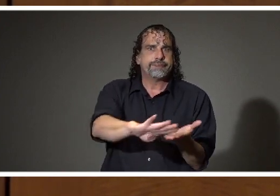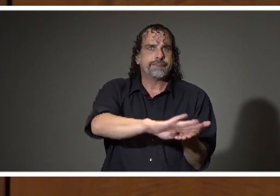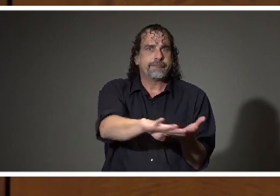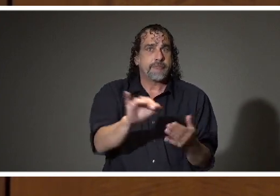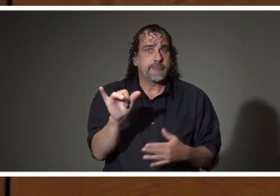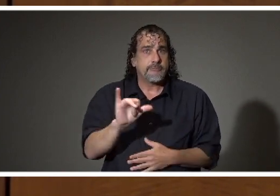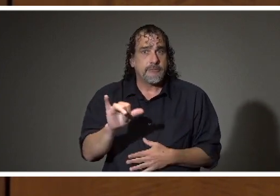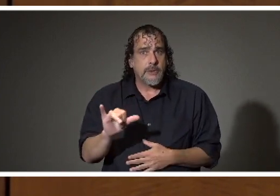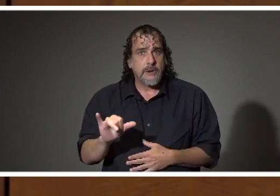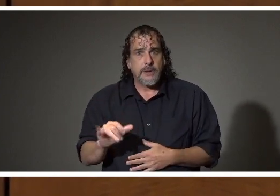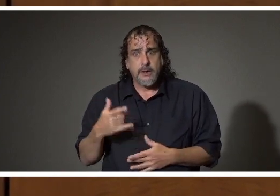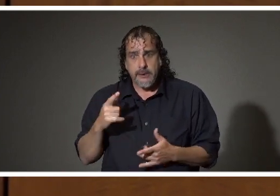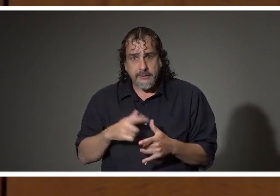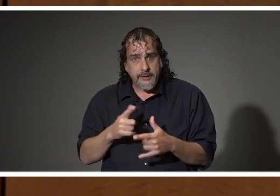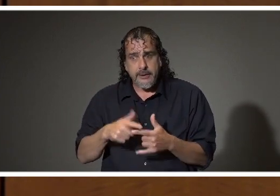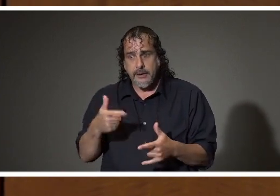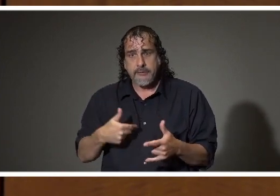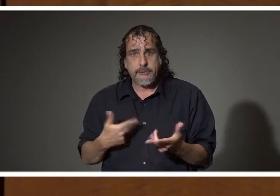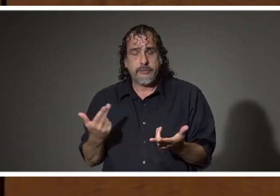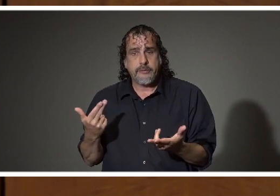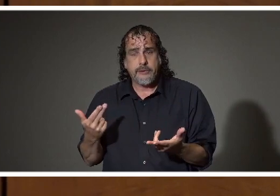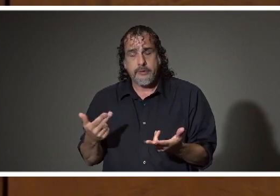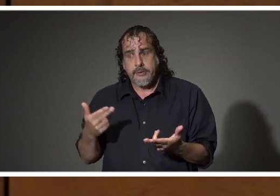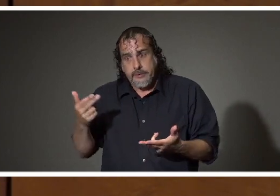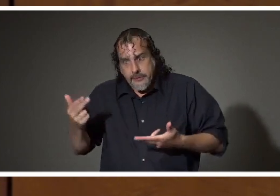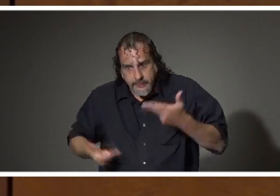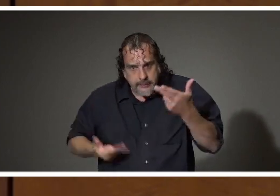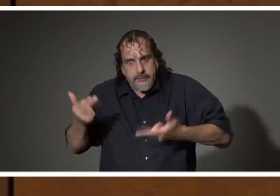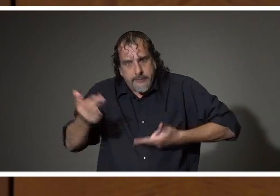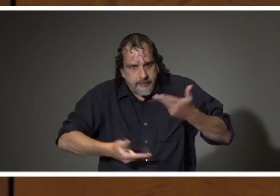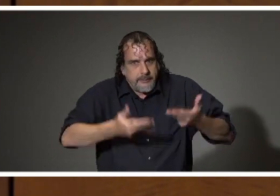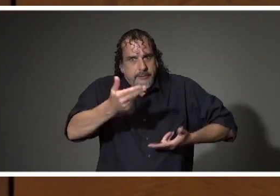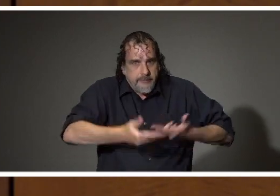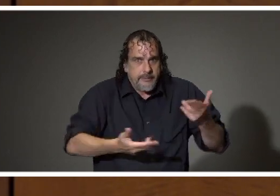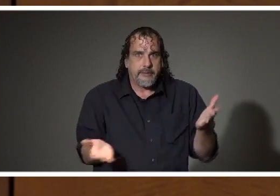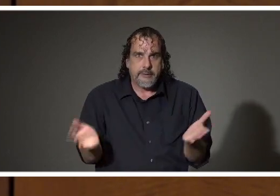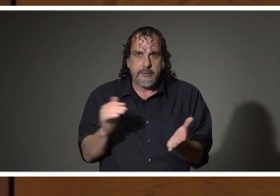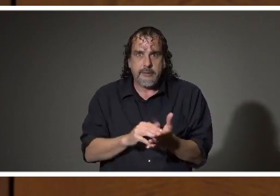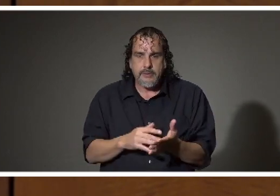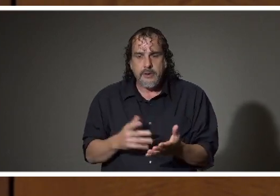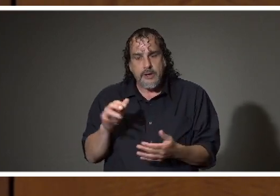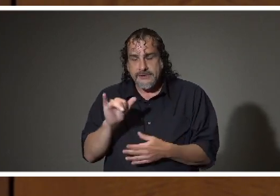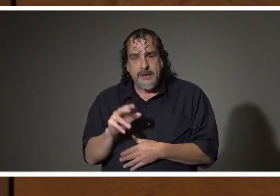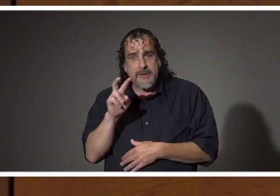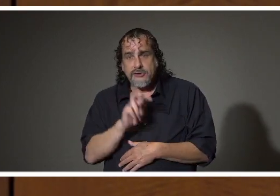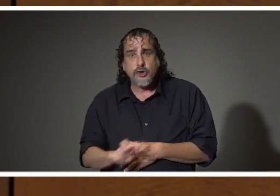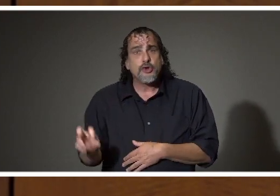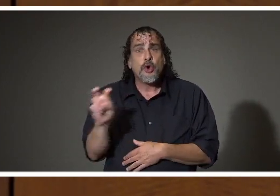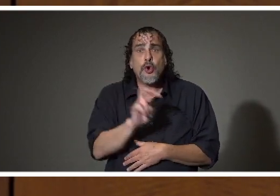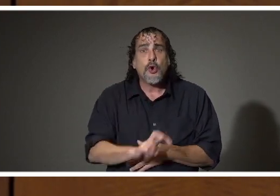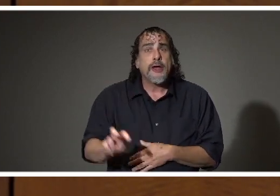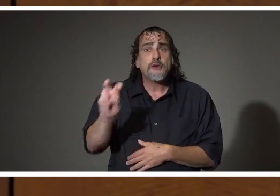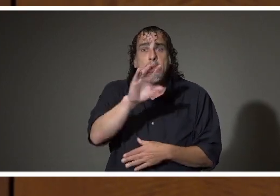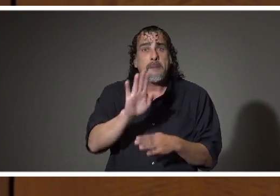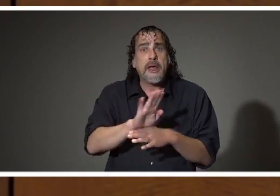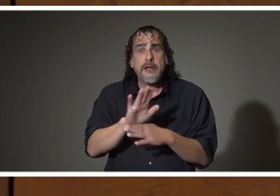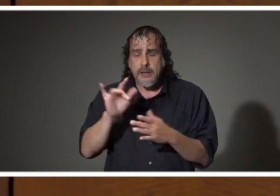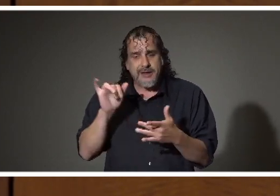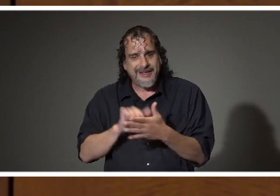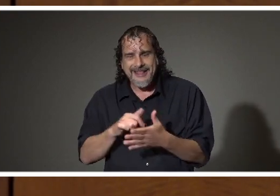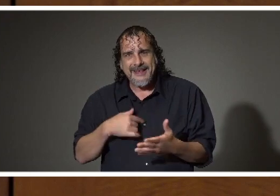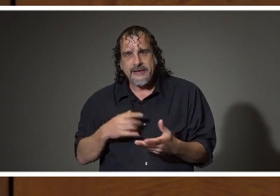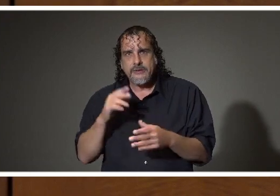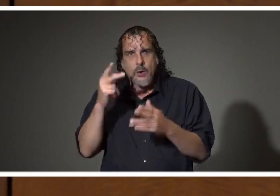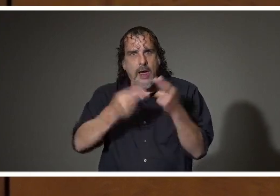hard for them to significantly increase, and this is true of the tourism industry as well, for them to significantly get those individuals